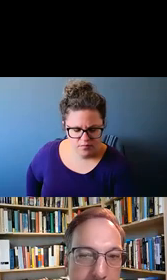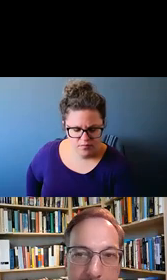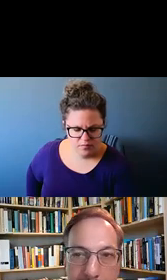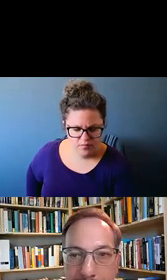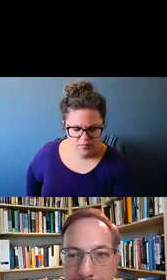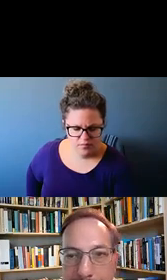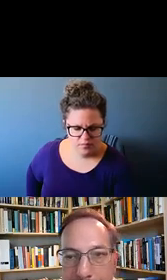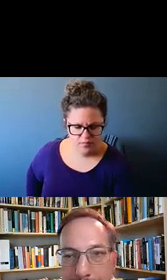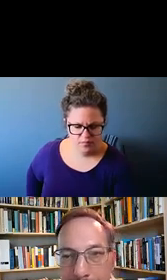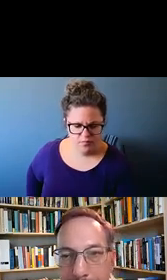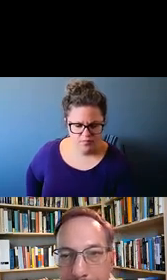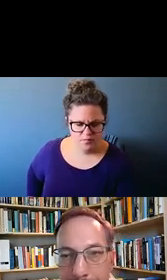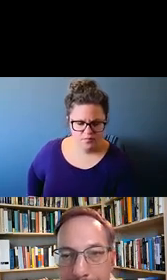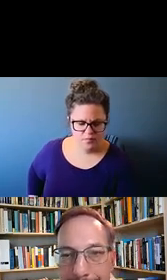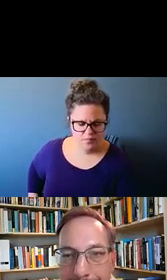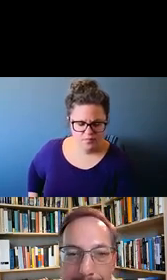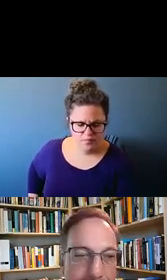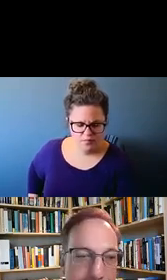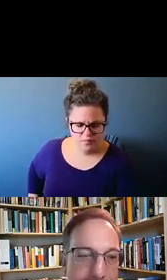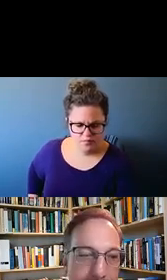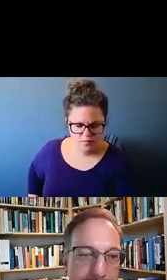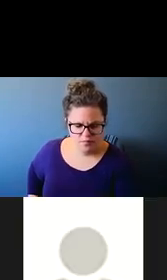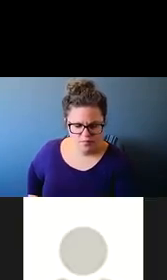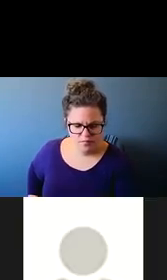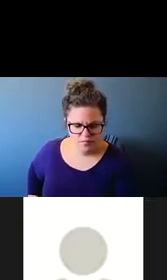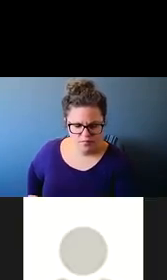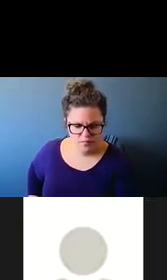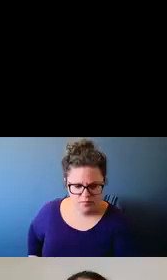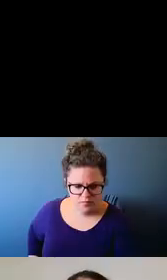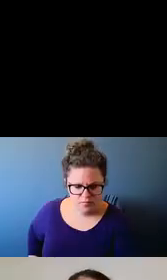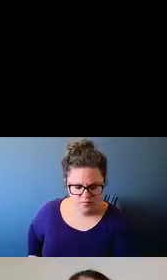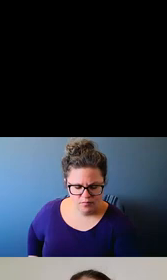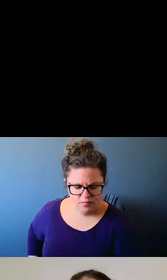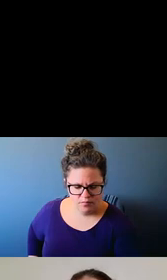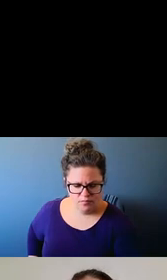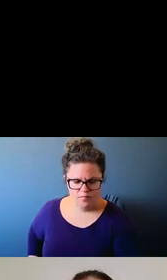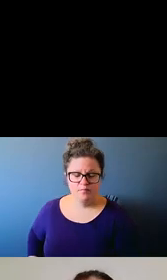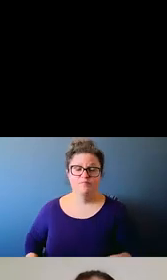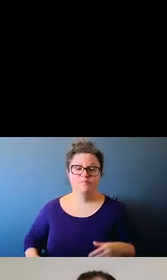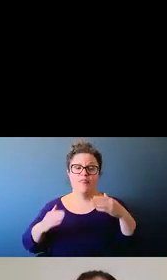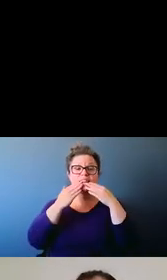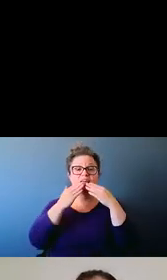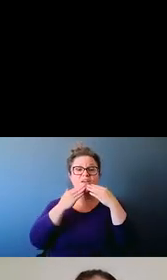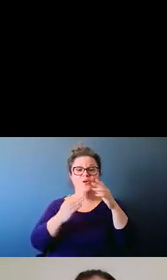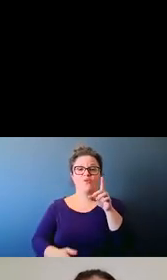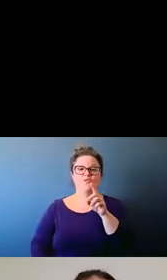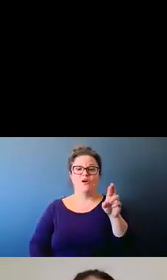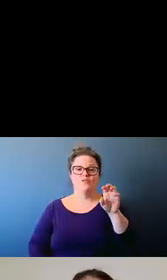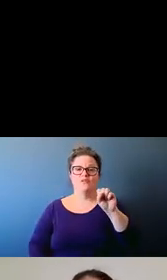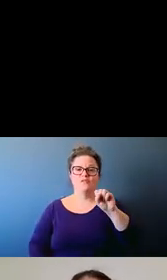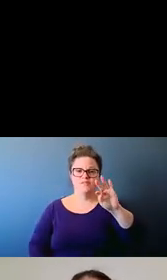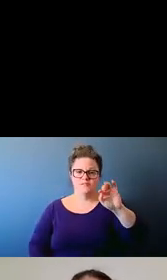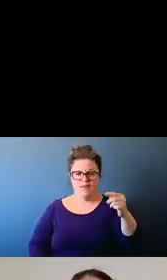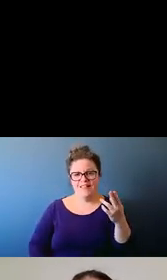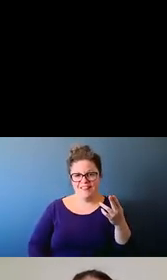Thank you, Dr. Smith, for that introduction. I'm very pleased to be here to speak to you all today and to tell you a little bit about